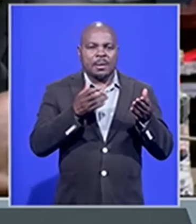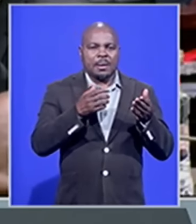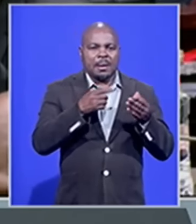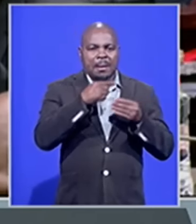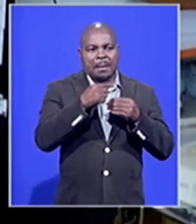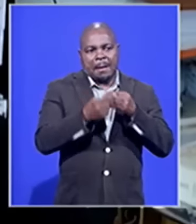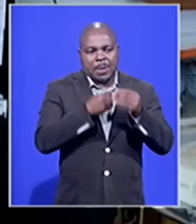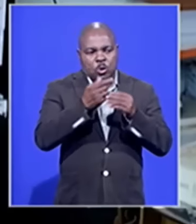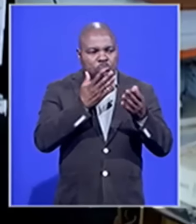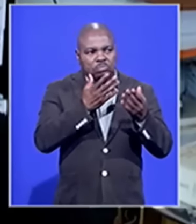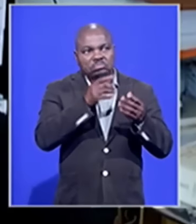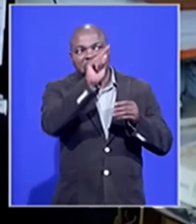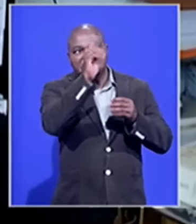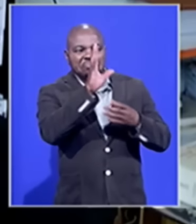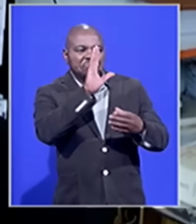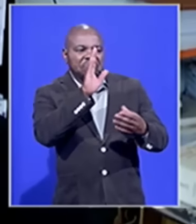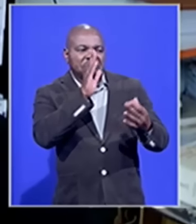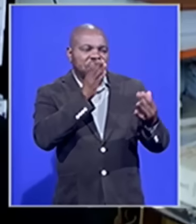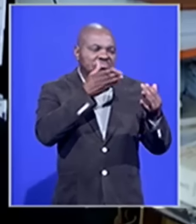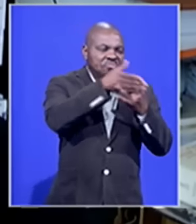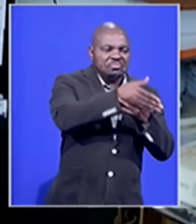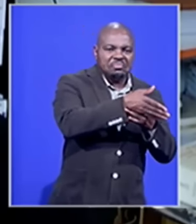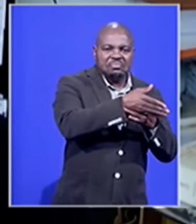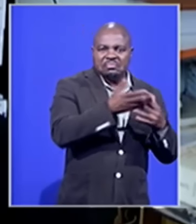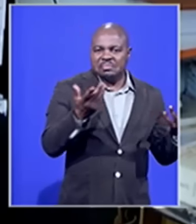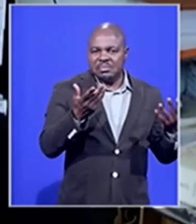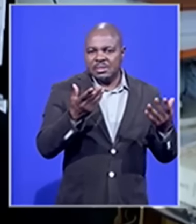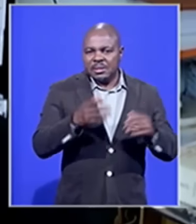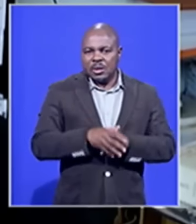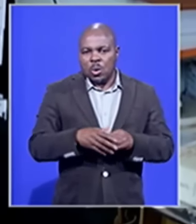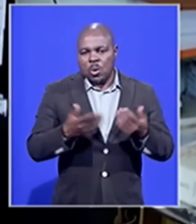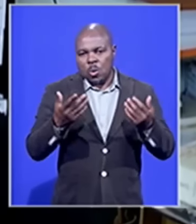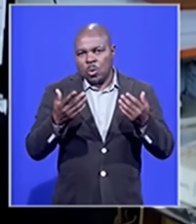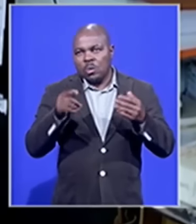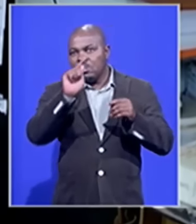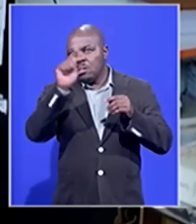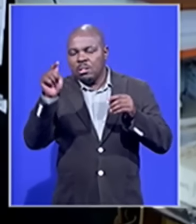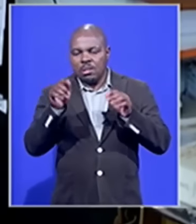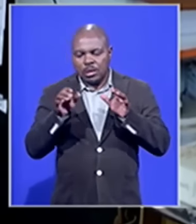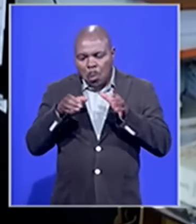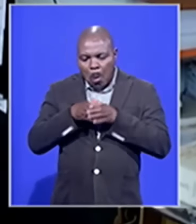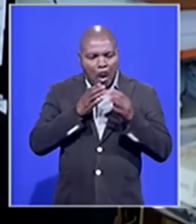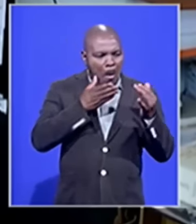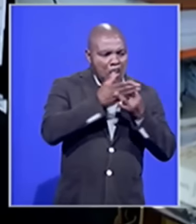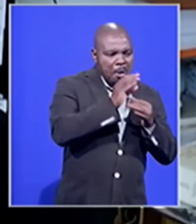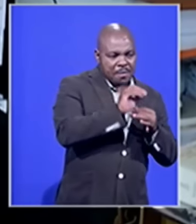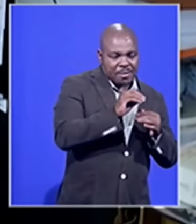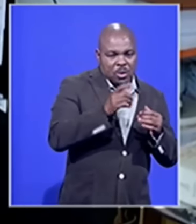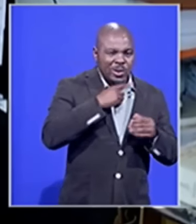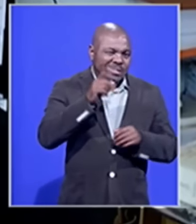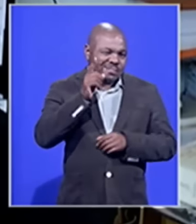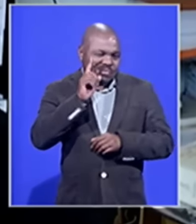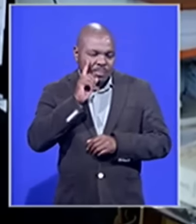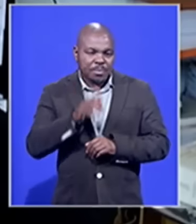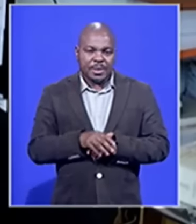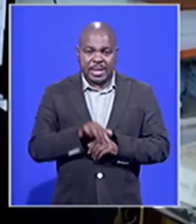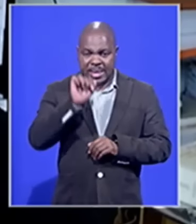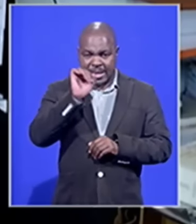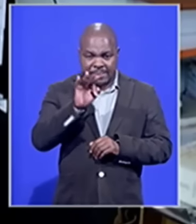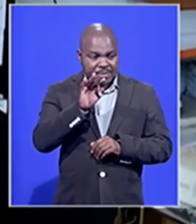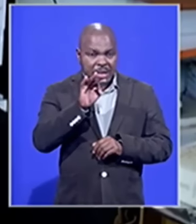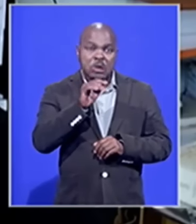infiltration that's occurring here, whether it's an organized pattern, whether it's systematic, and what the cause is, if it is systematic, what the